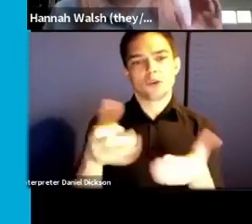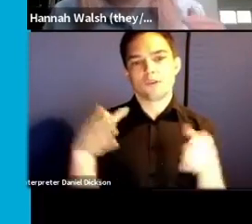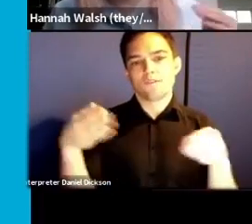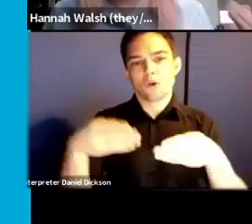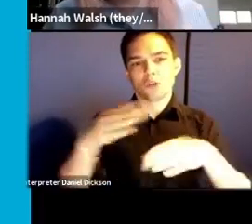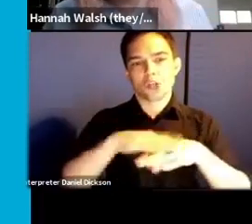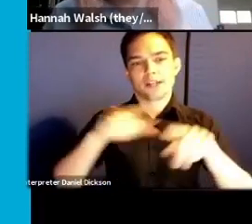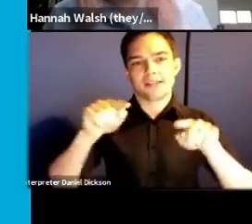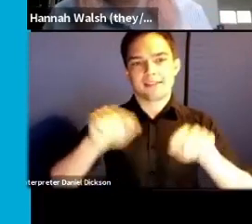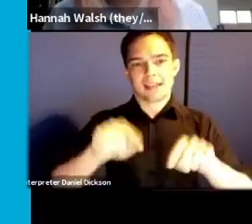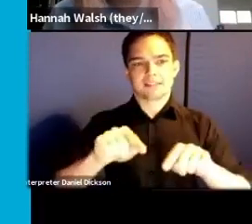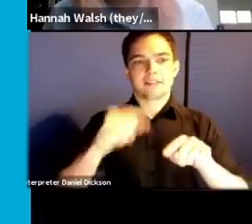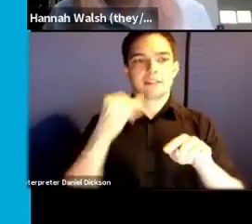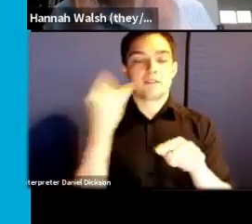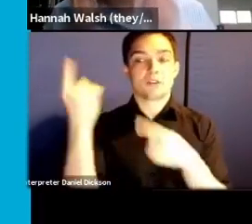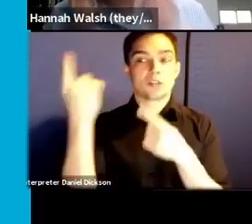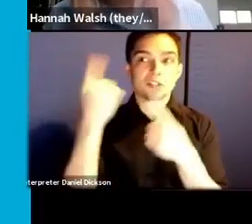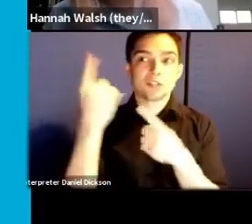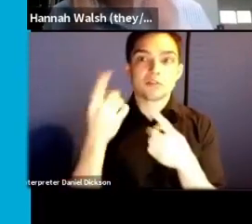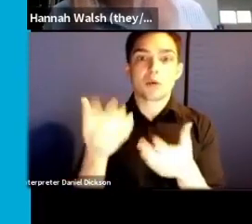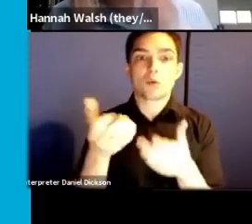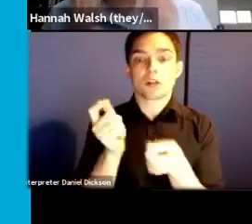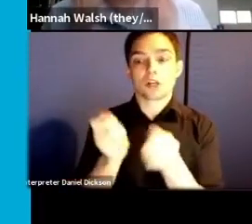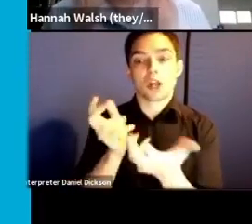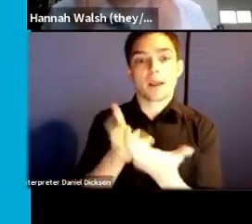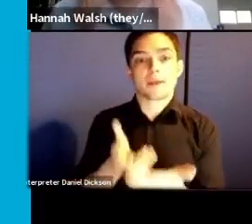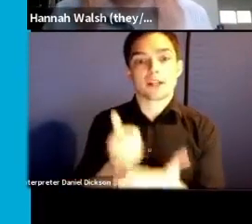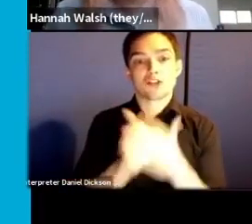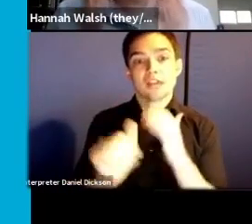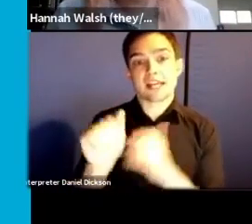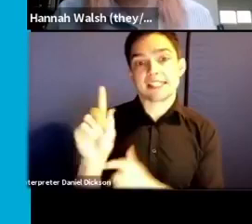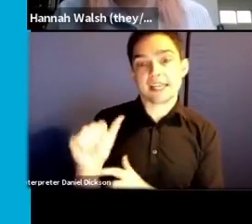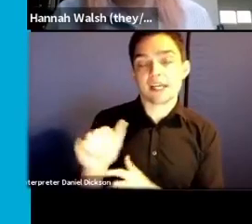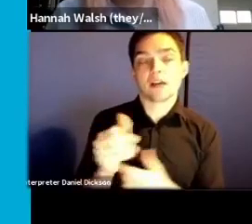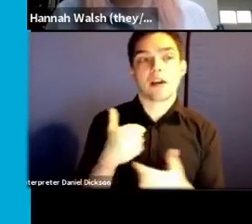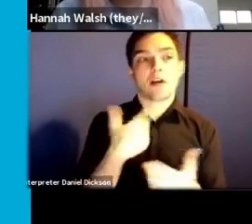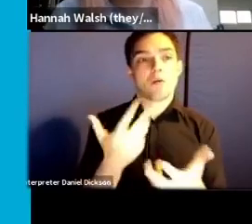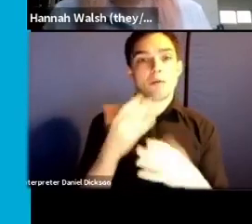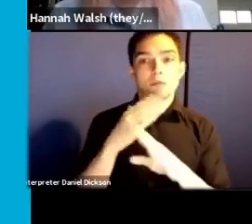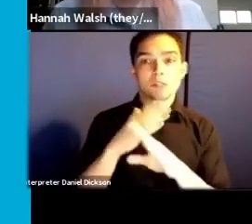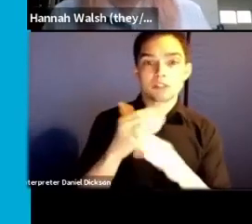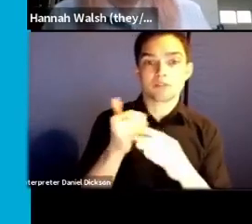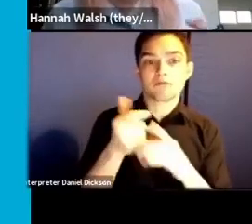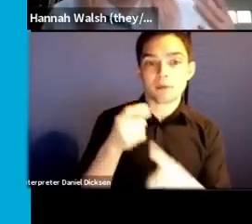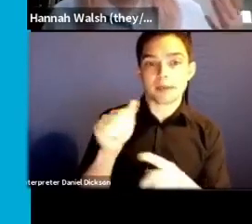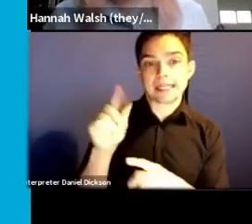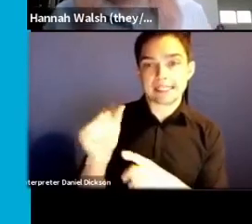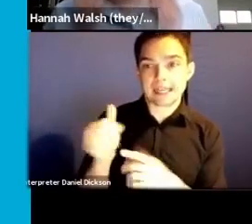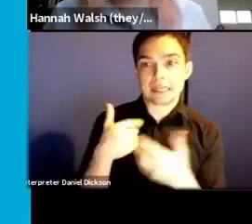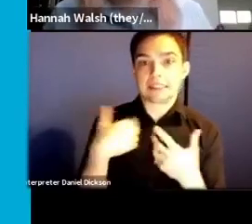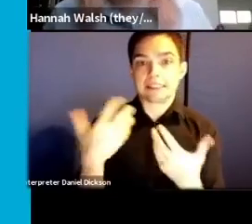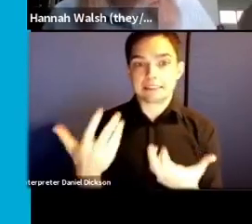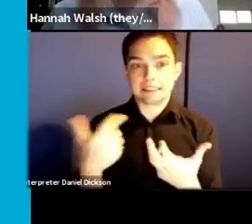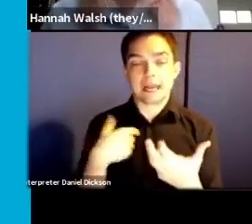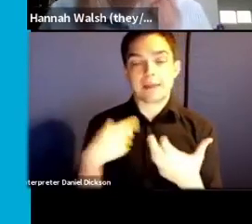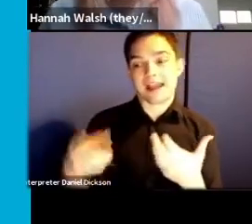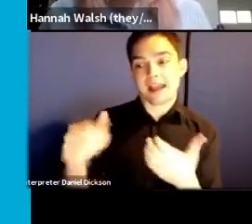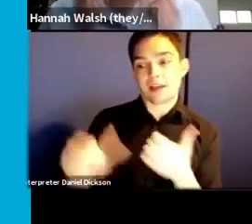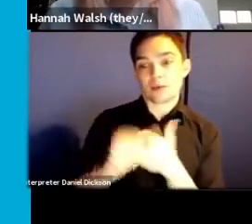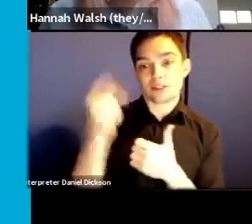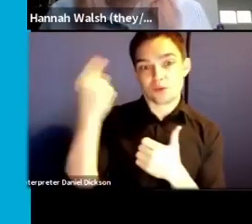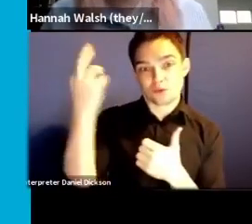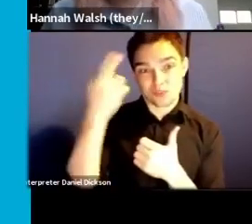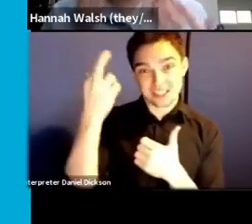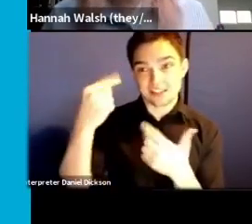on if you're considering trying to get accommodations under the ADA or you want protections under the ADA. I'm high risk because of these